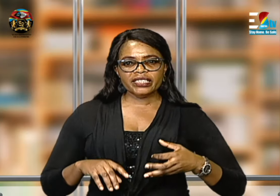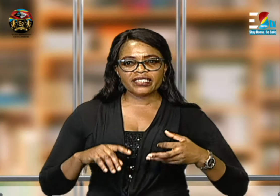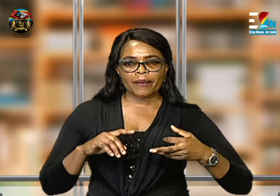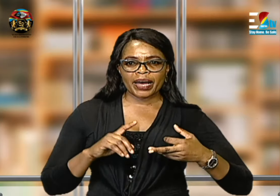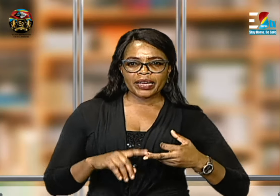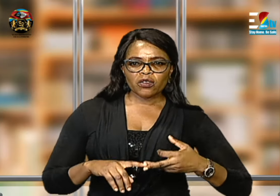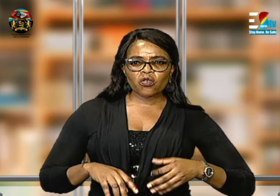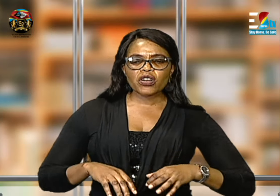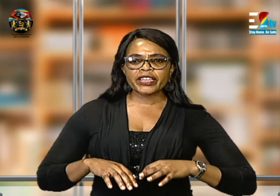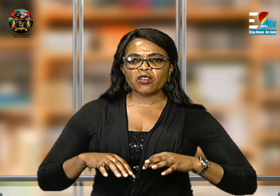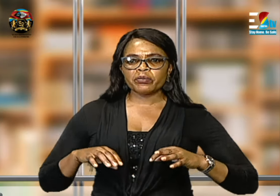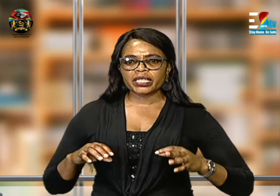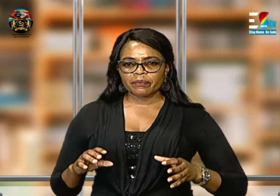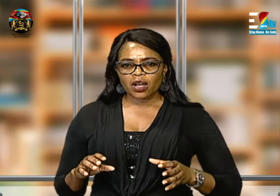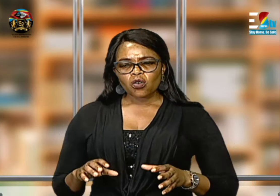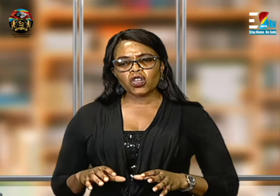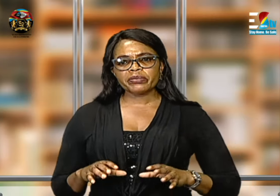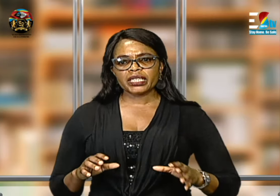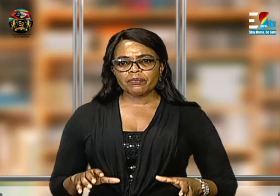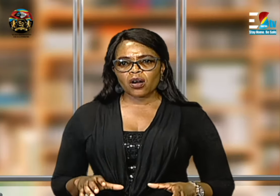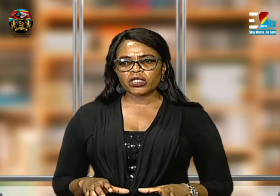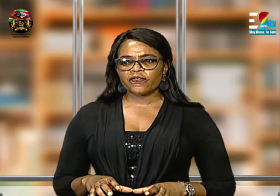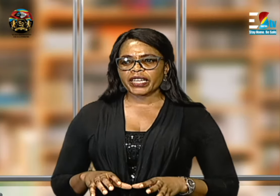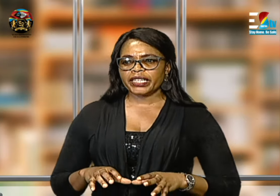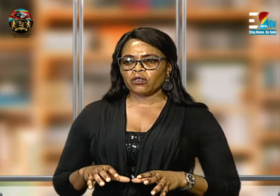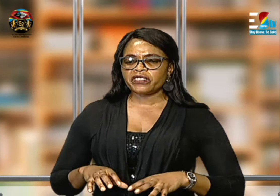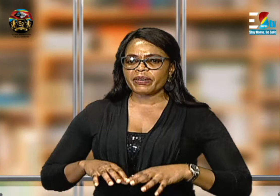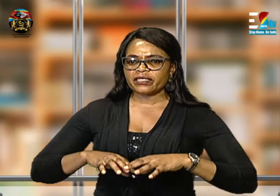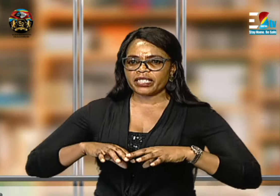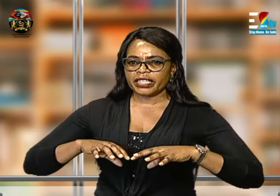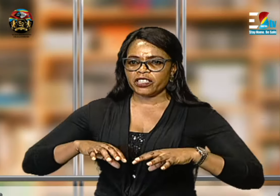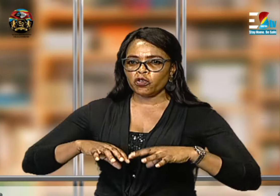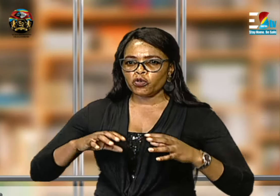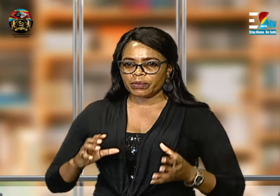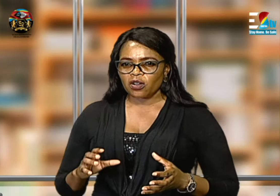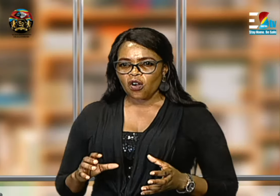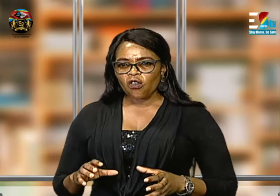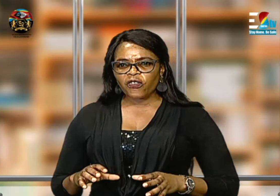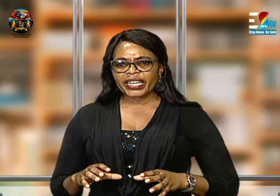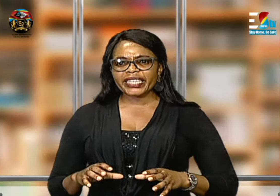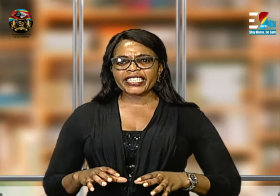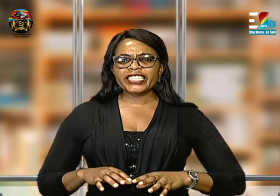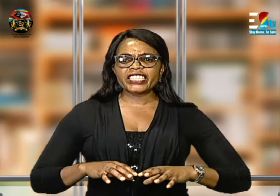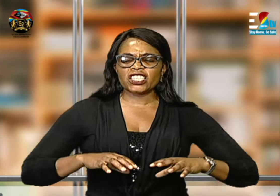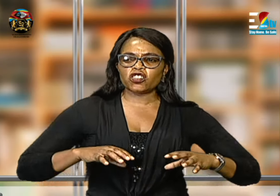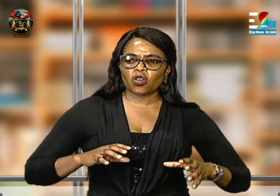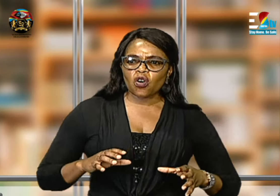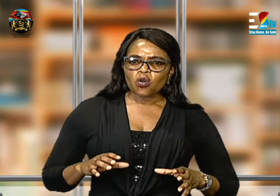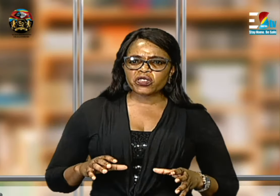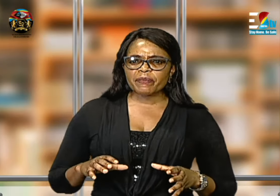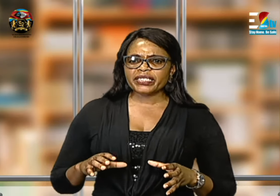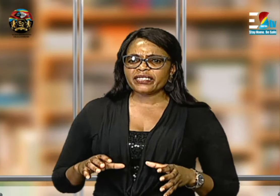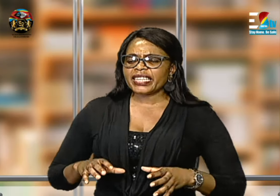yakho indzaba ukhona yini umtimba kulomtimba utifakile usebenzisile yini lulwimi ufakile yini